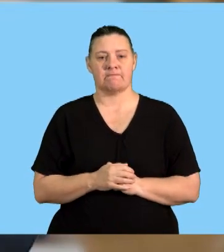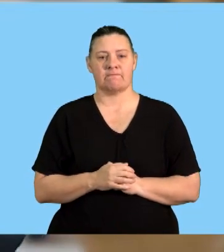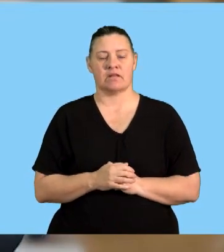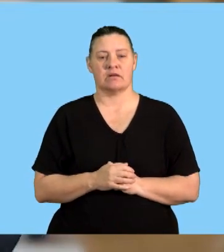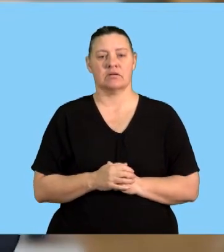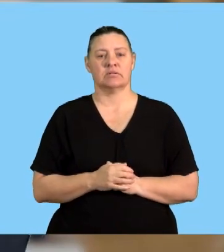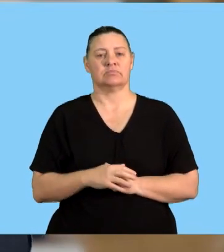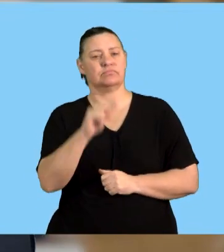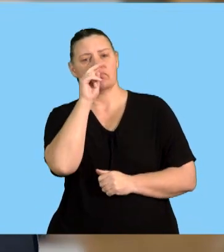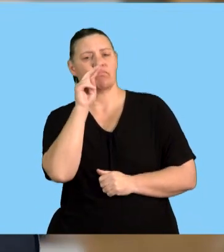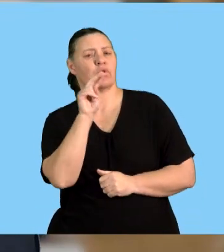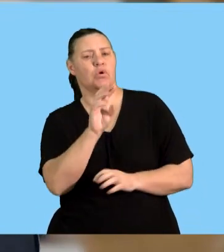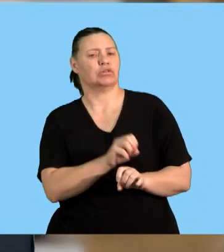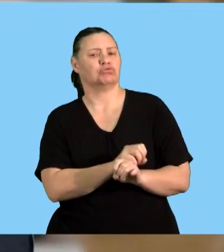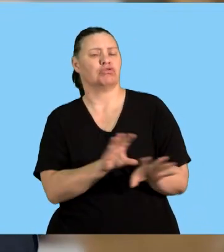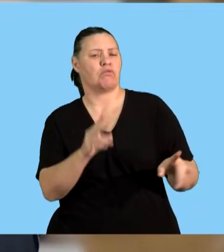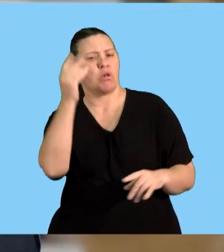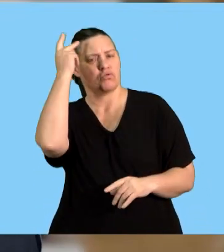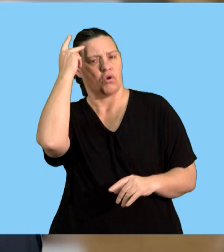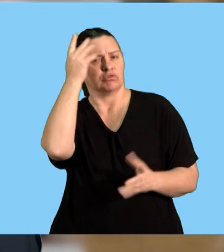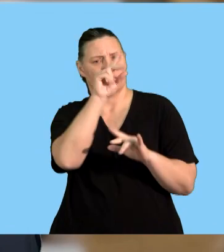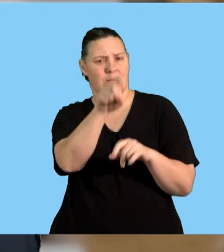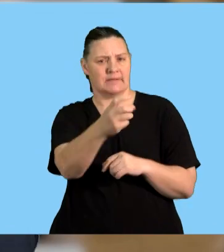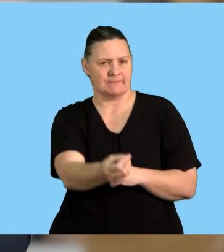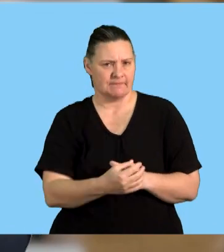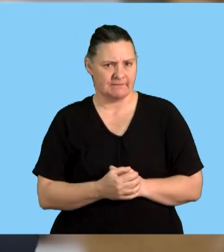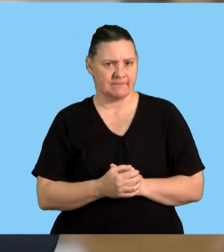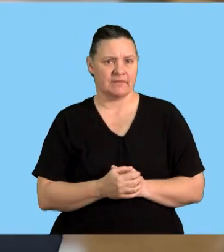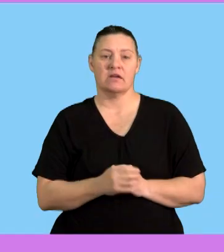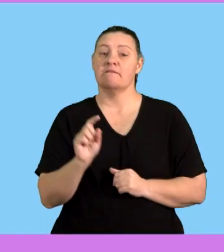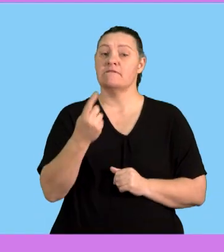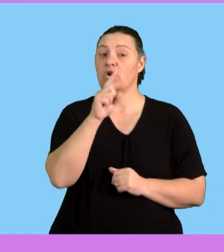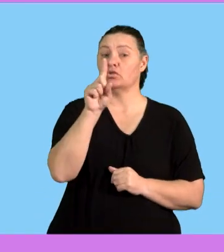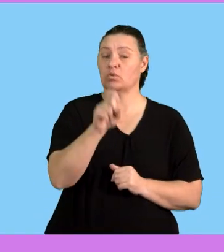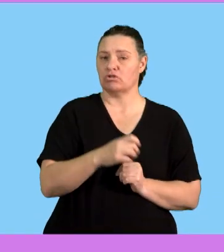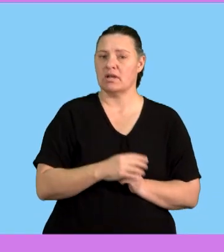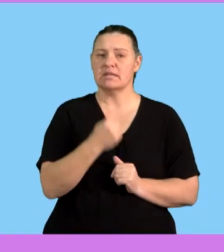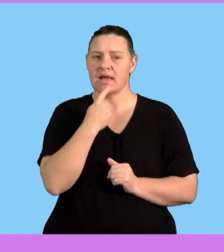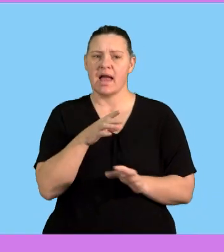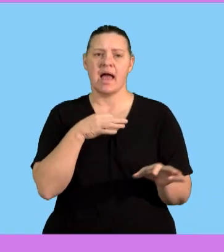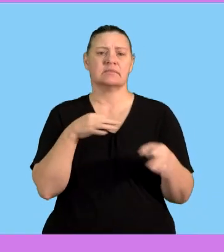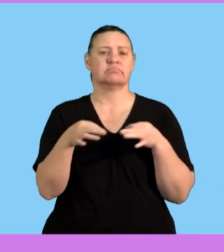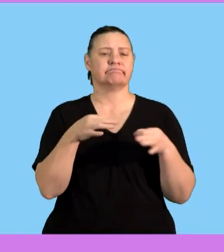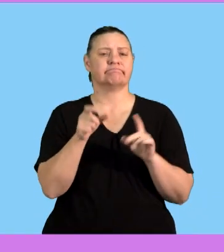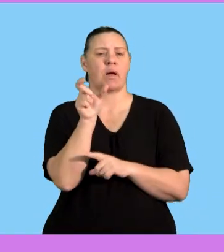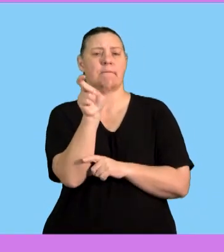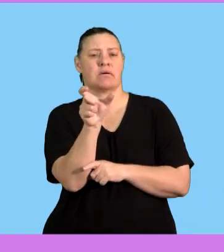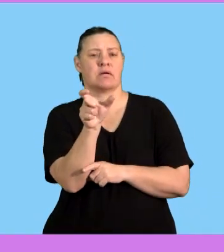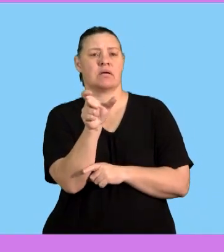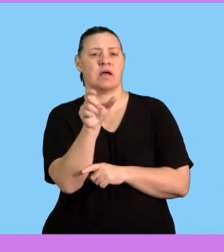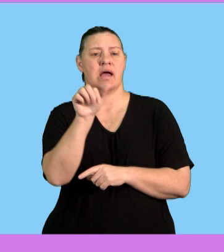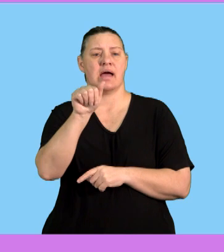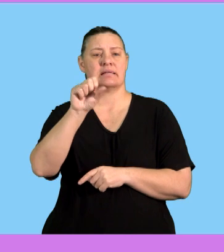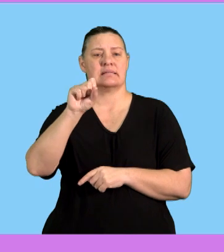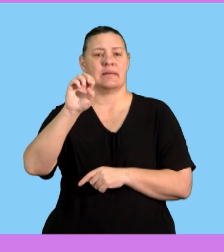let's quickly look at some general knowledge you should have now. Okay, so the first question here says, define the